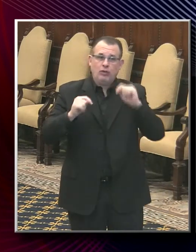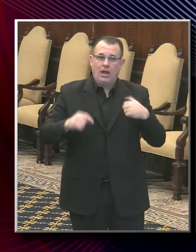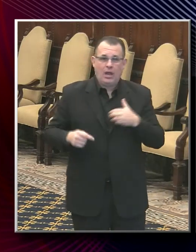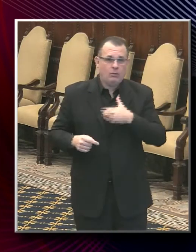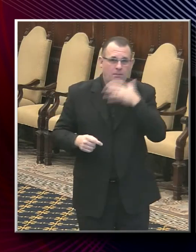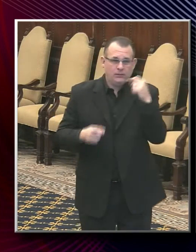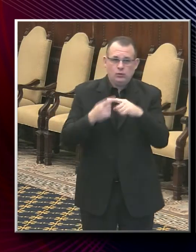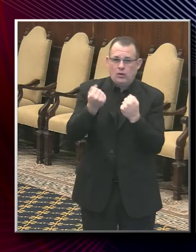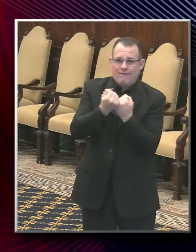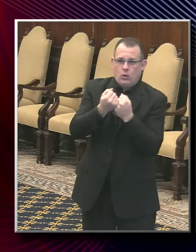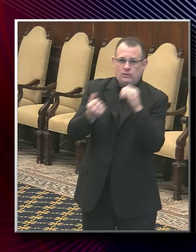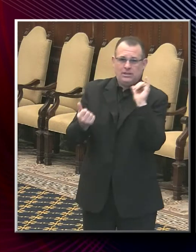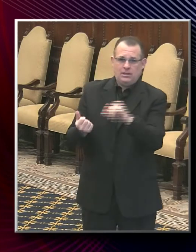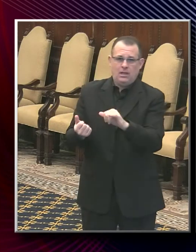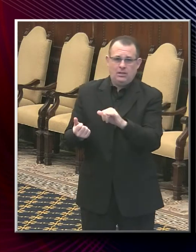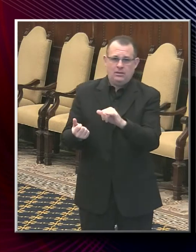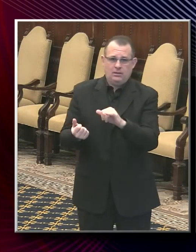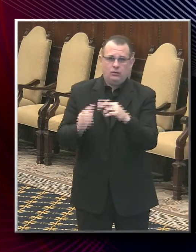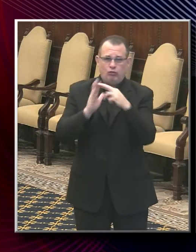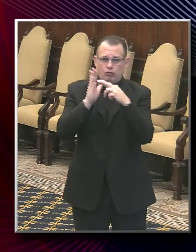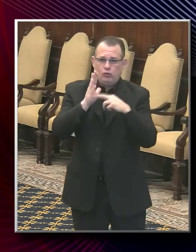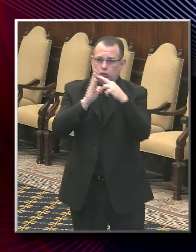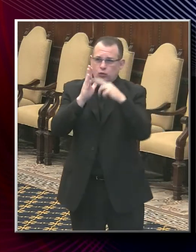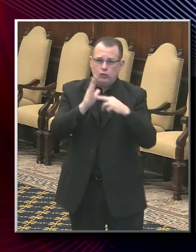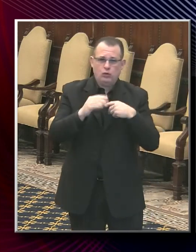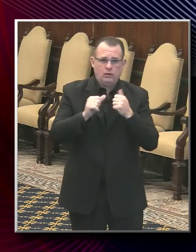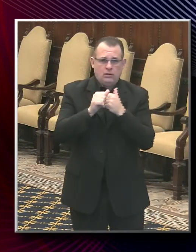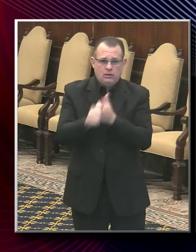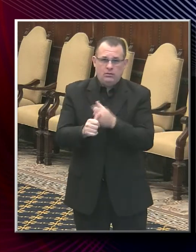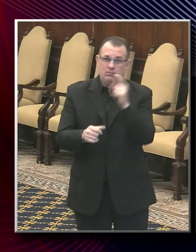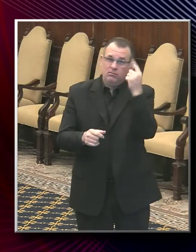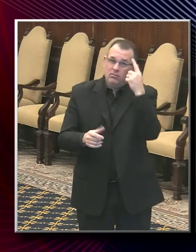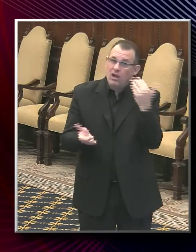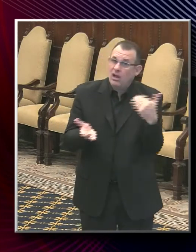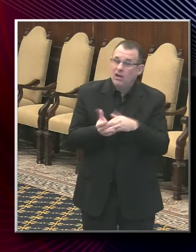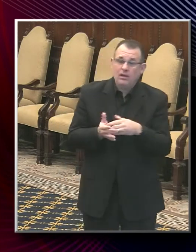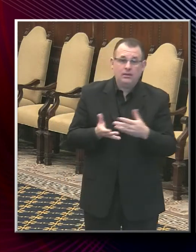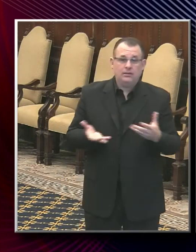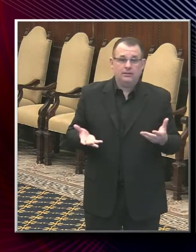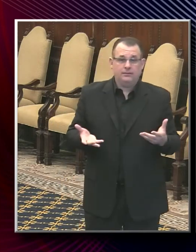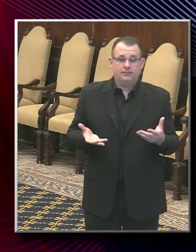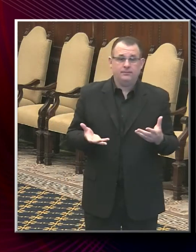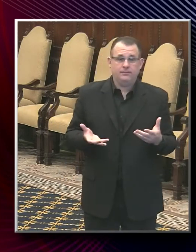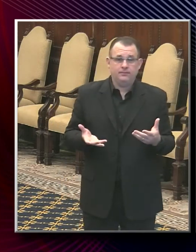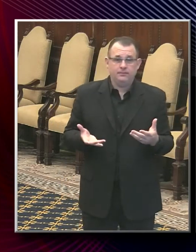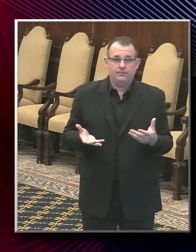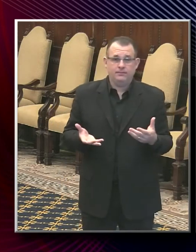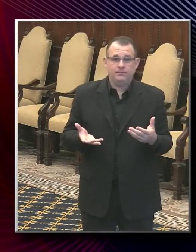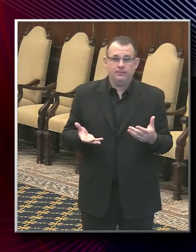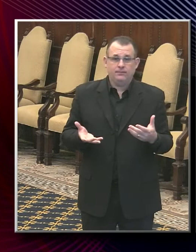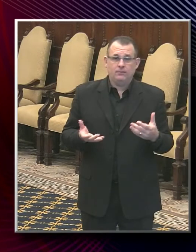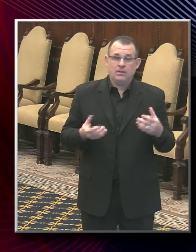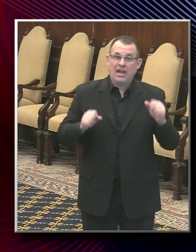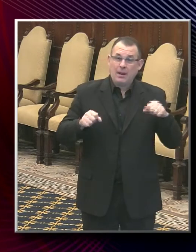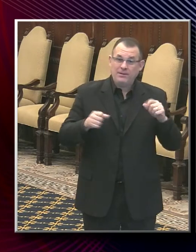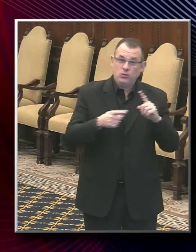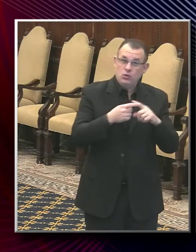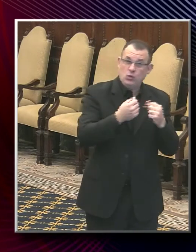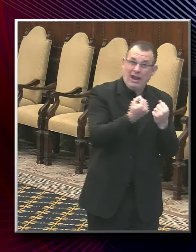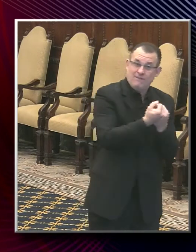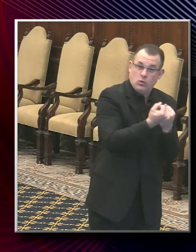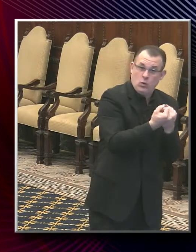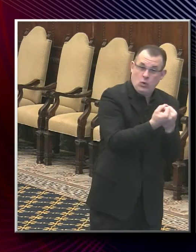the rules. But again, the capacity for enforcement and the complexity